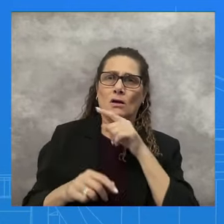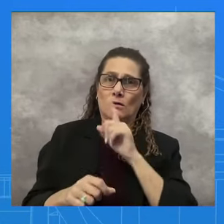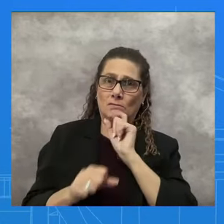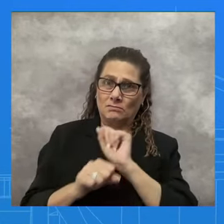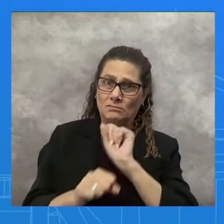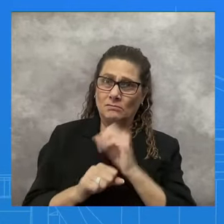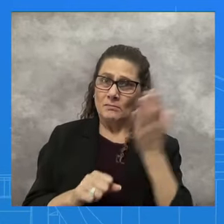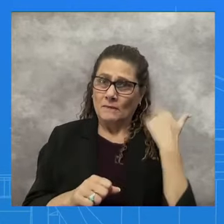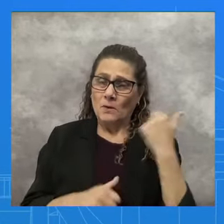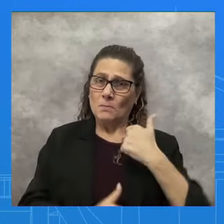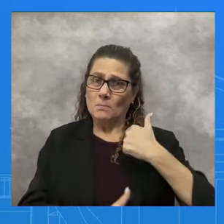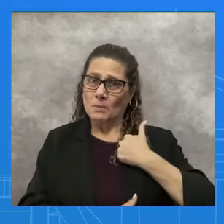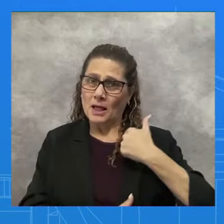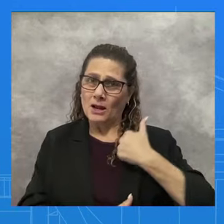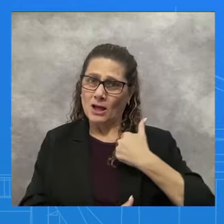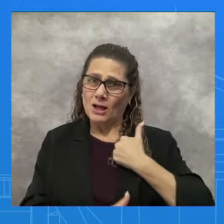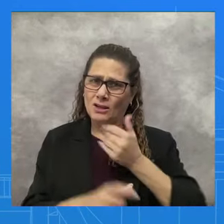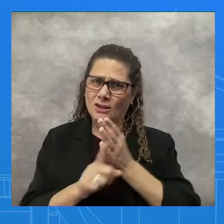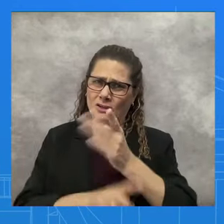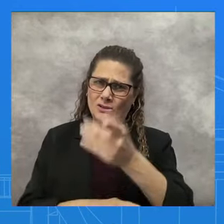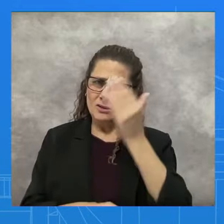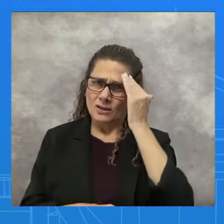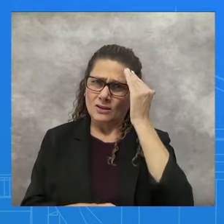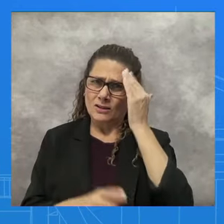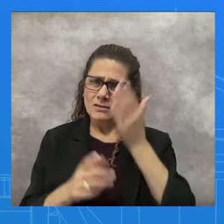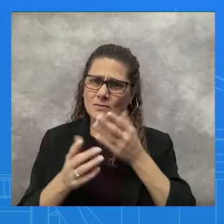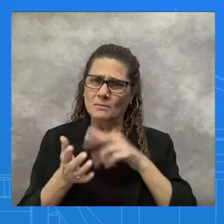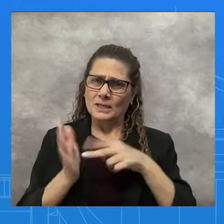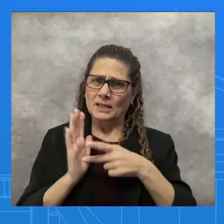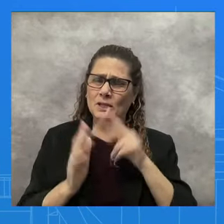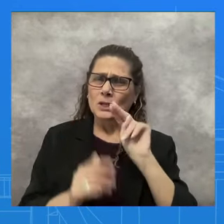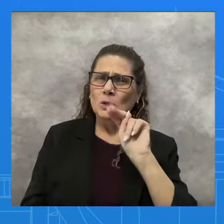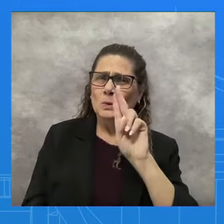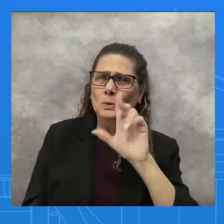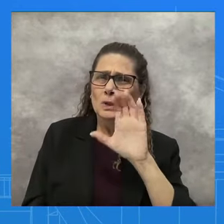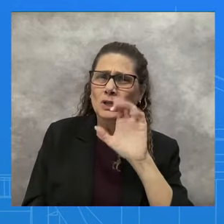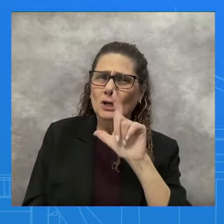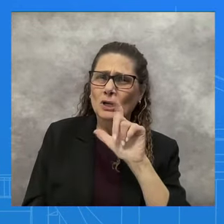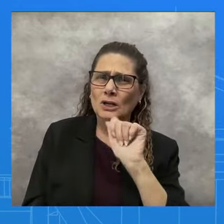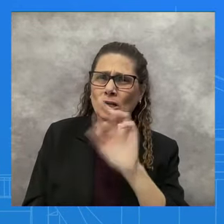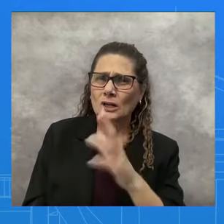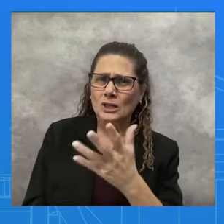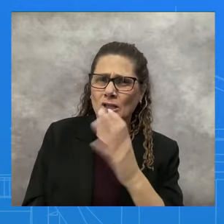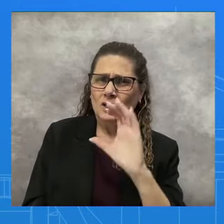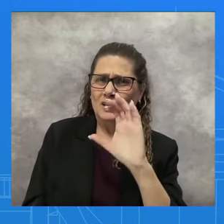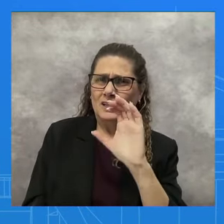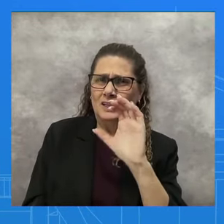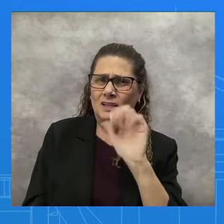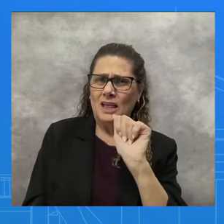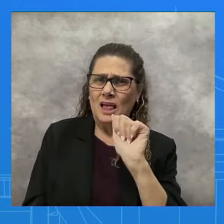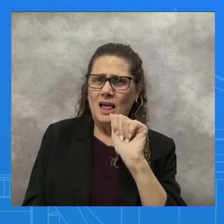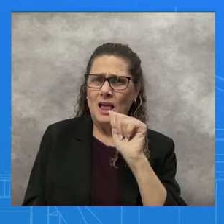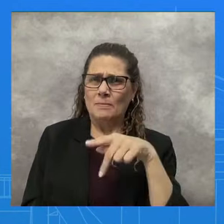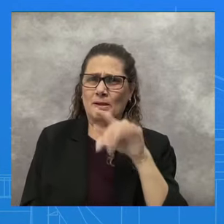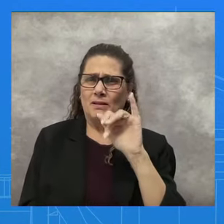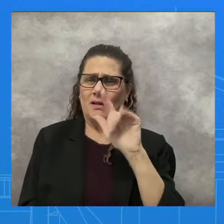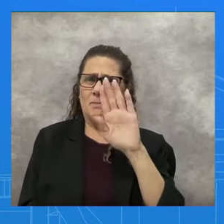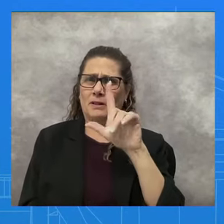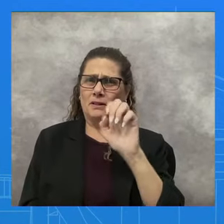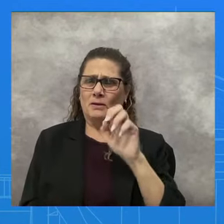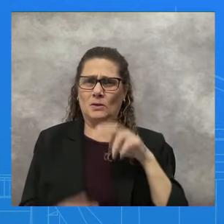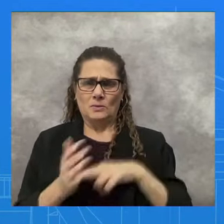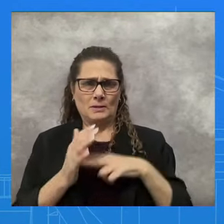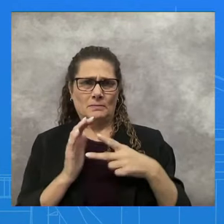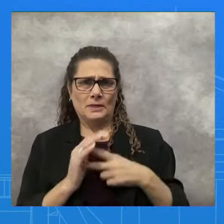capable? What is nuclear capable? Well, I mean, I guess it depends on the purpose of